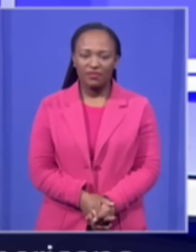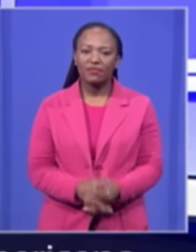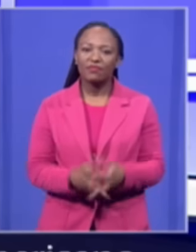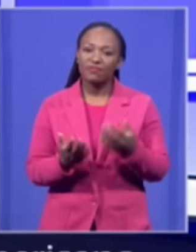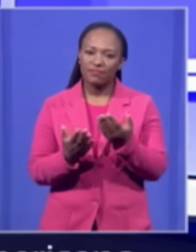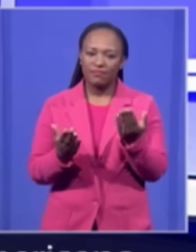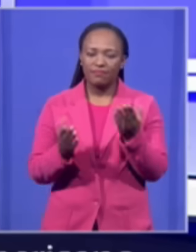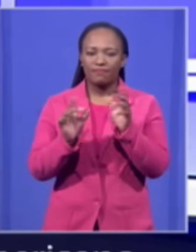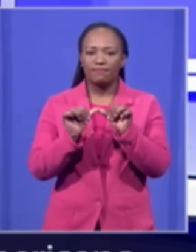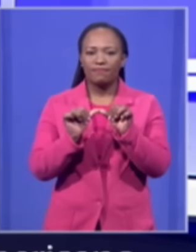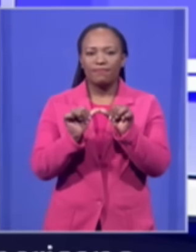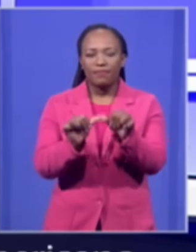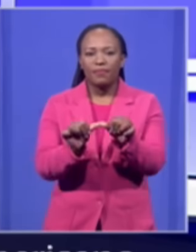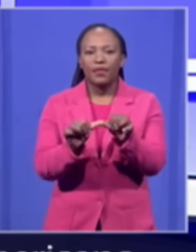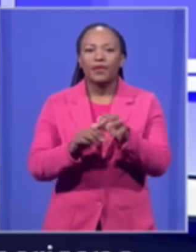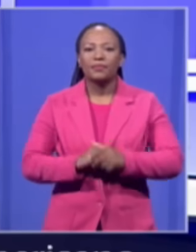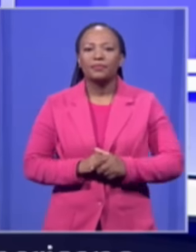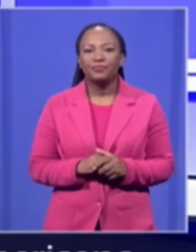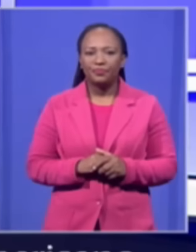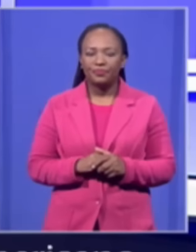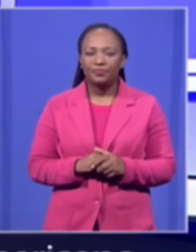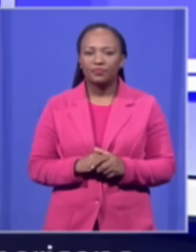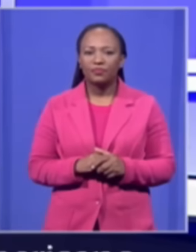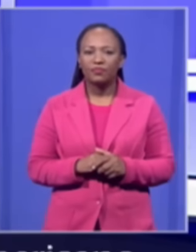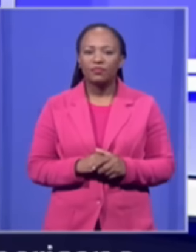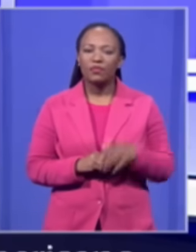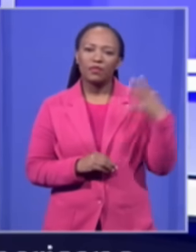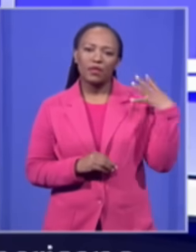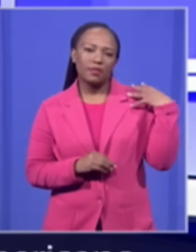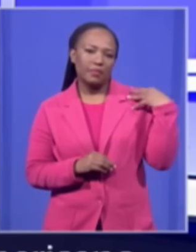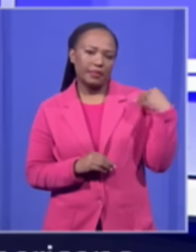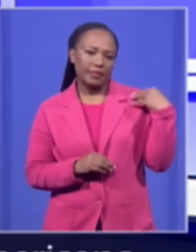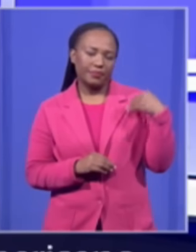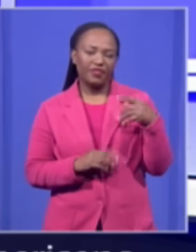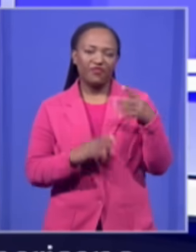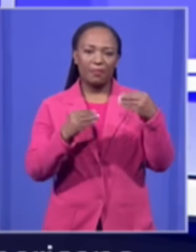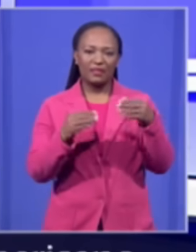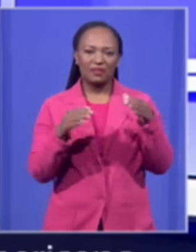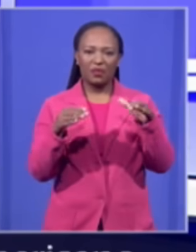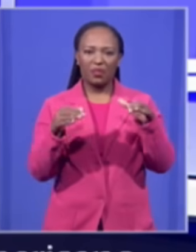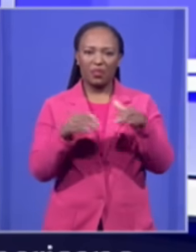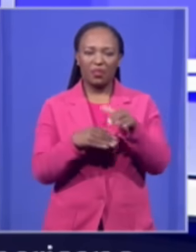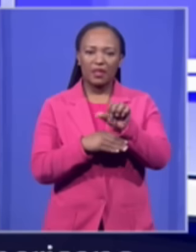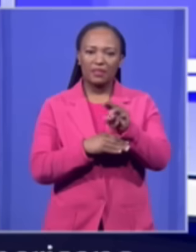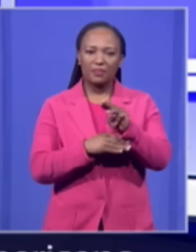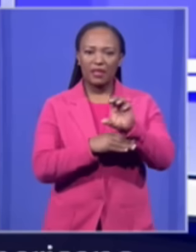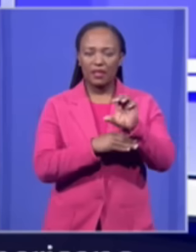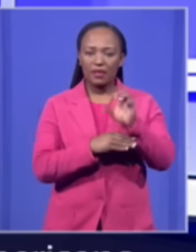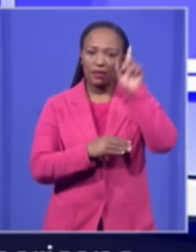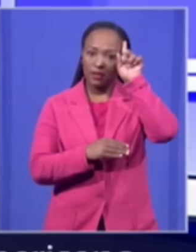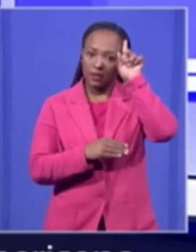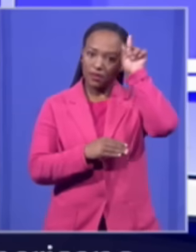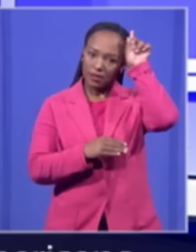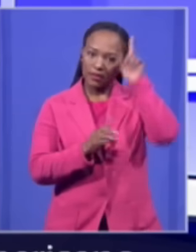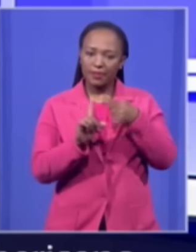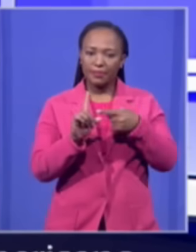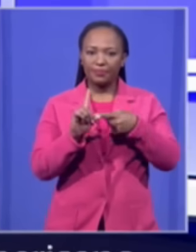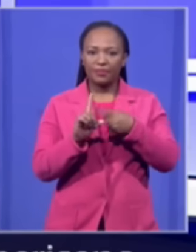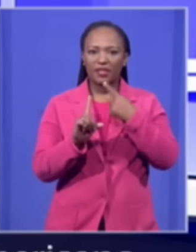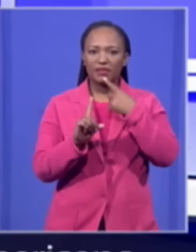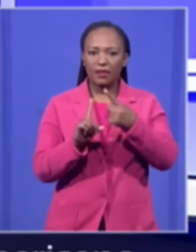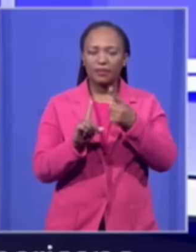Mothoetso re santse re le mmogo. Tona ya tlhabololo ya dikgwebo potlana Stella Ndabeni o ikwetse go ditlamo go nna le seabe mo ditherisanong